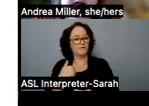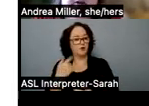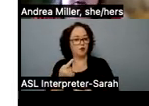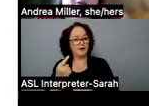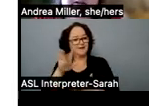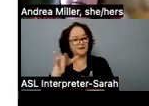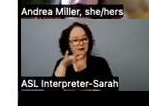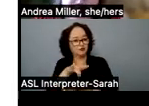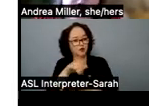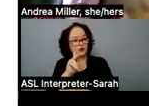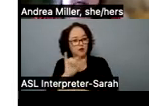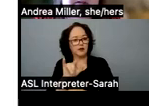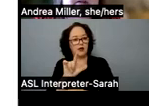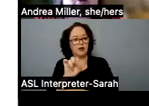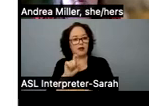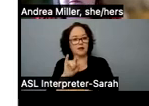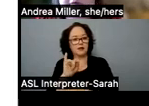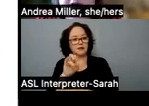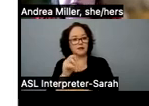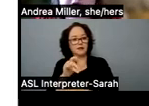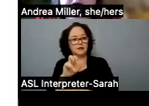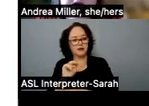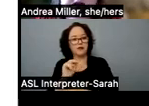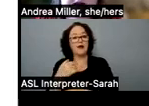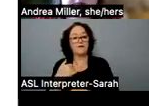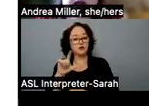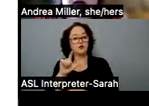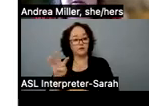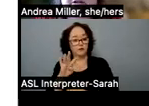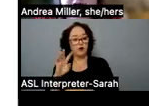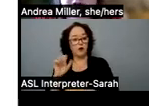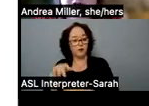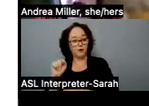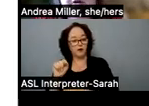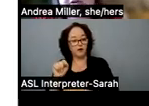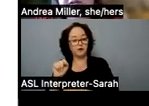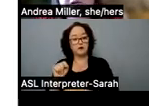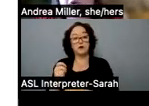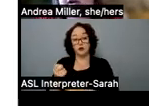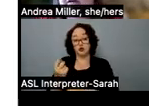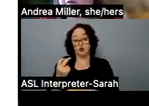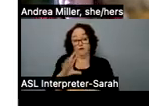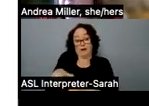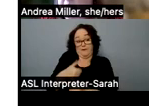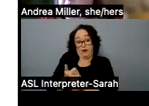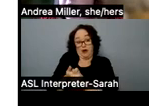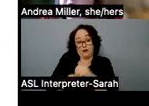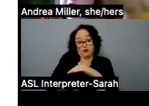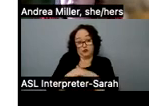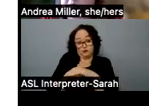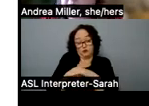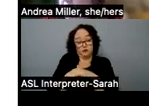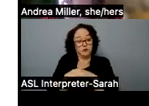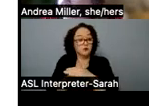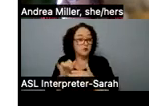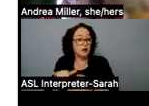Lexington. There are 24 apartments. 12 of them are located behind the shelter, which is a working farm. It's